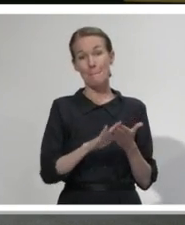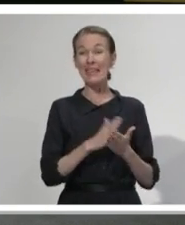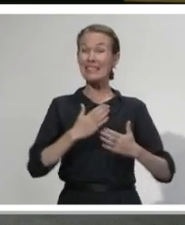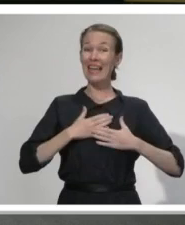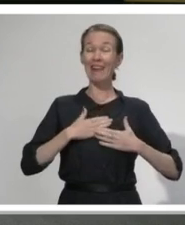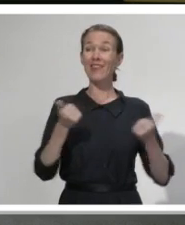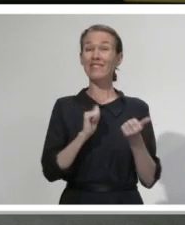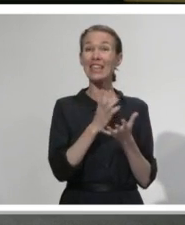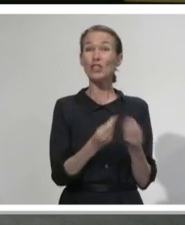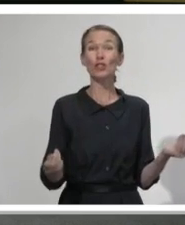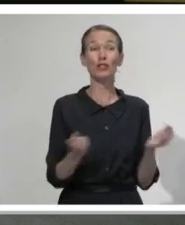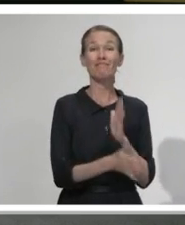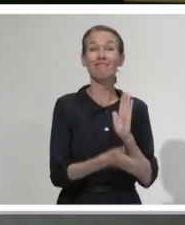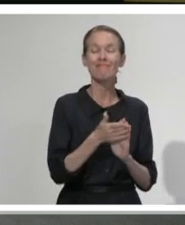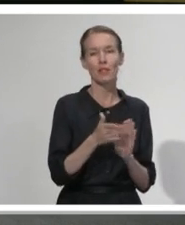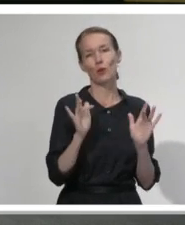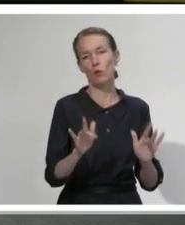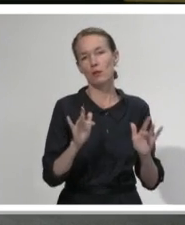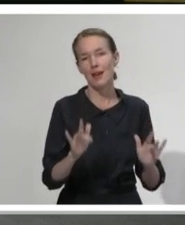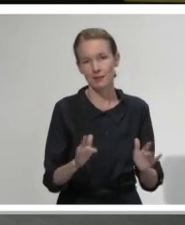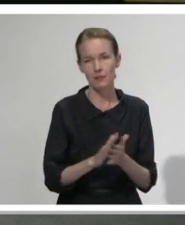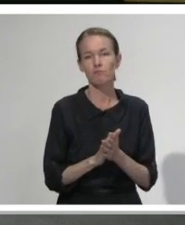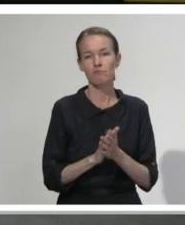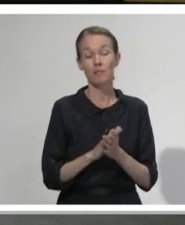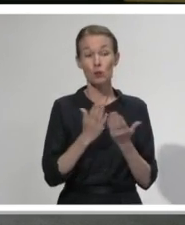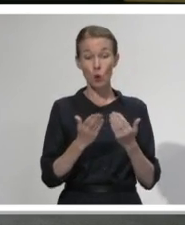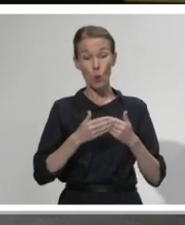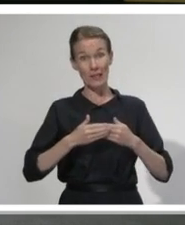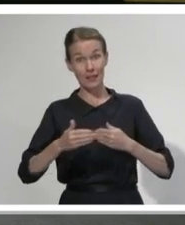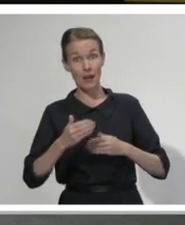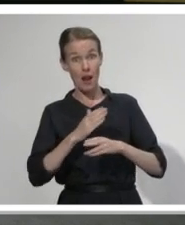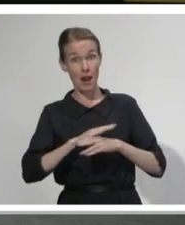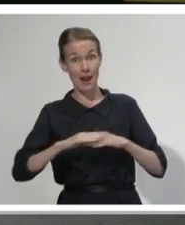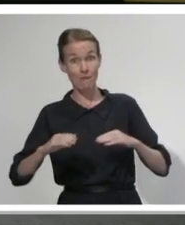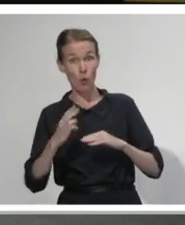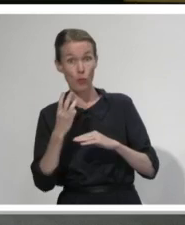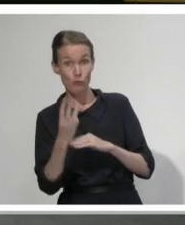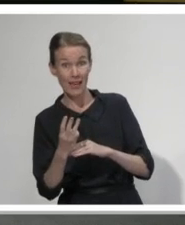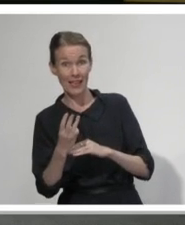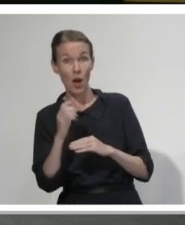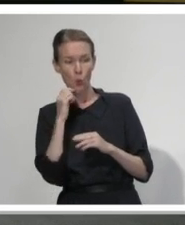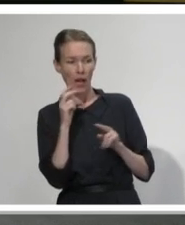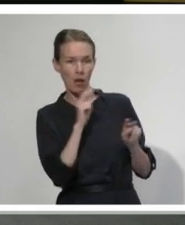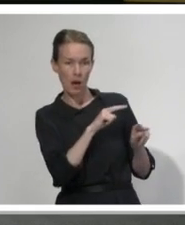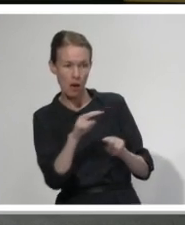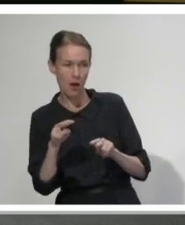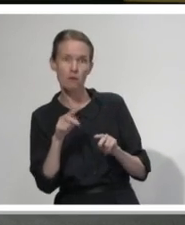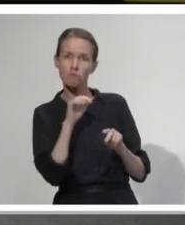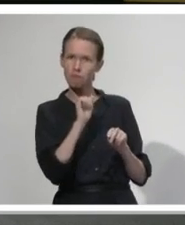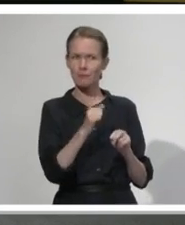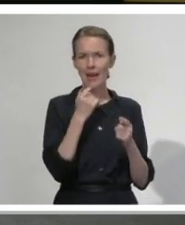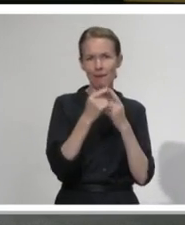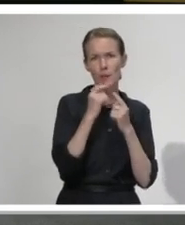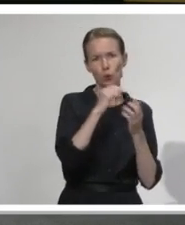will continue to be doing that for the next period that we're in level 3 in order to be able to provide advice as to what level 2 might mean.